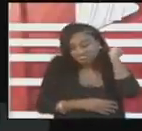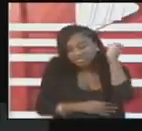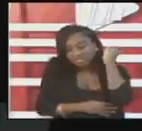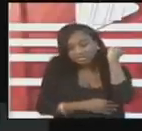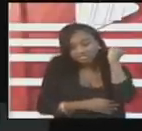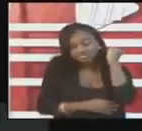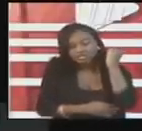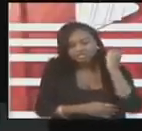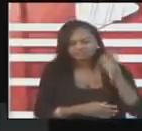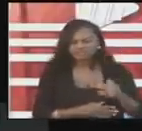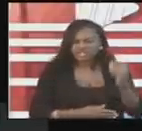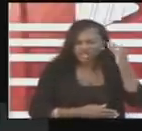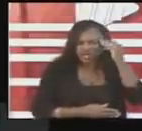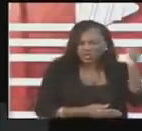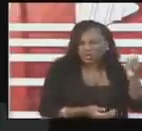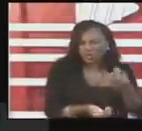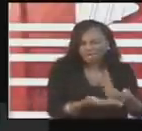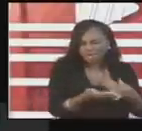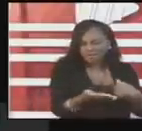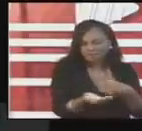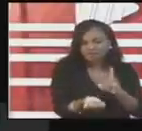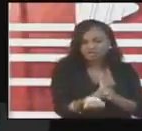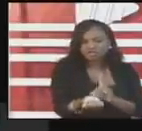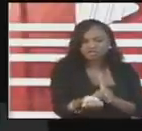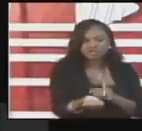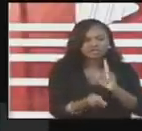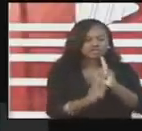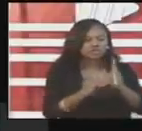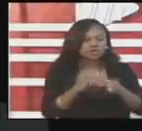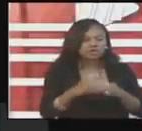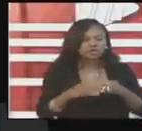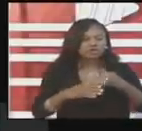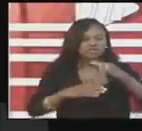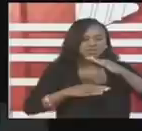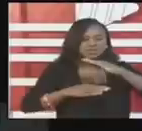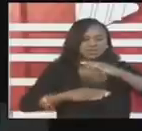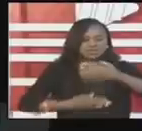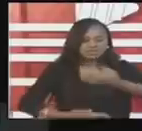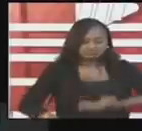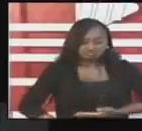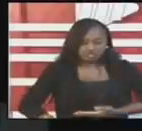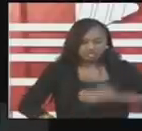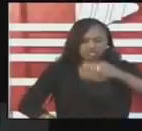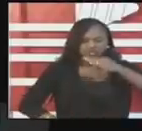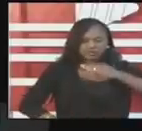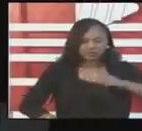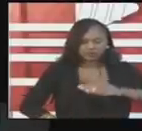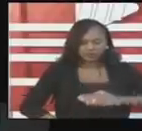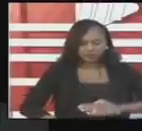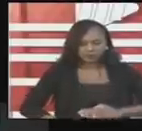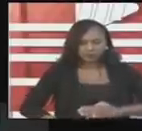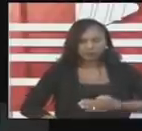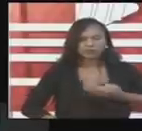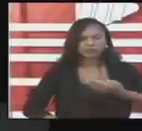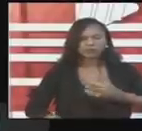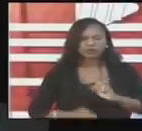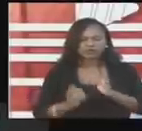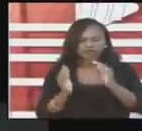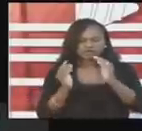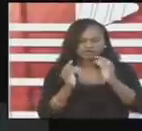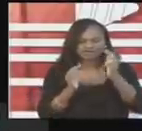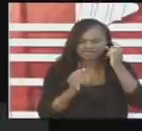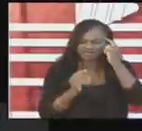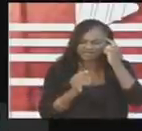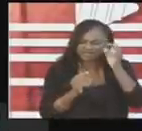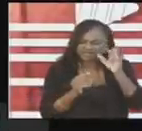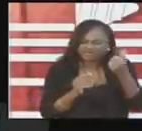know Ms. Campbell would have spoken about deep breathing and also shifting your thoughts. What else can be done for parents